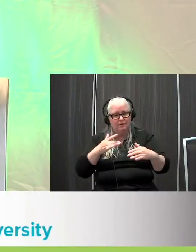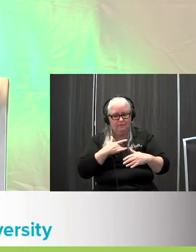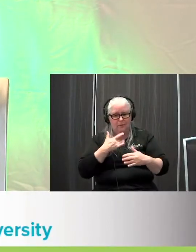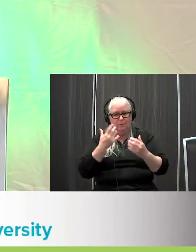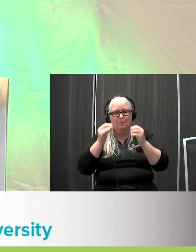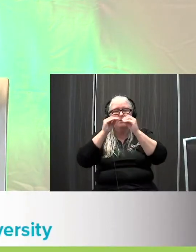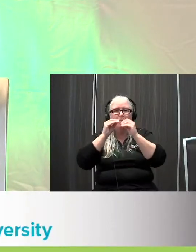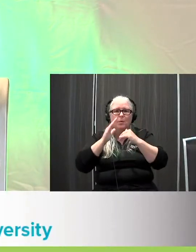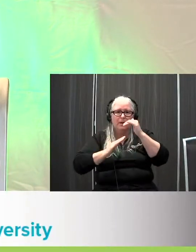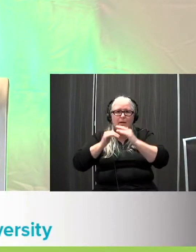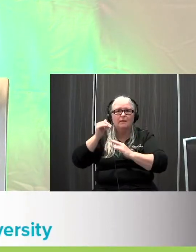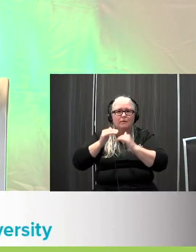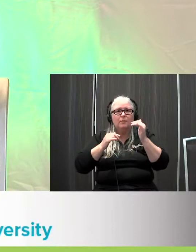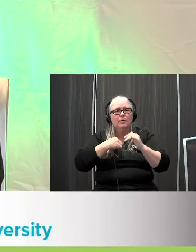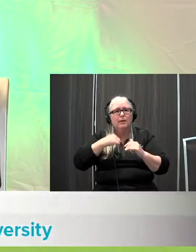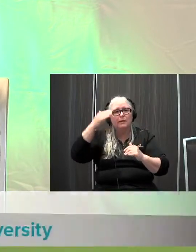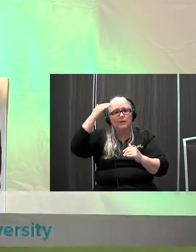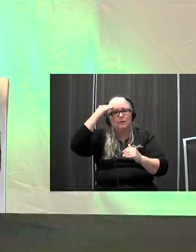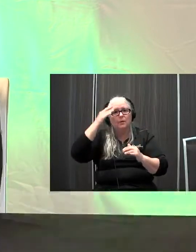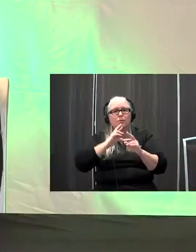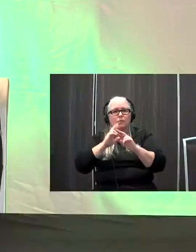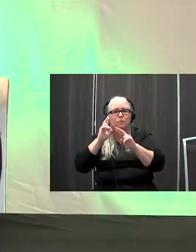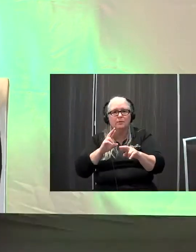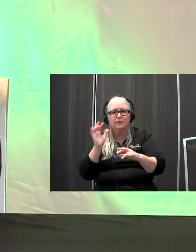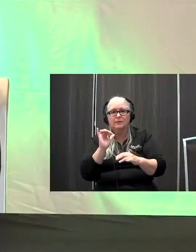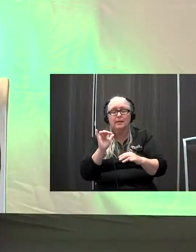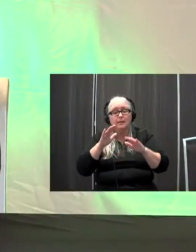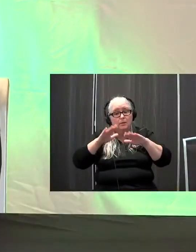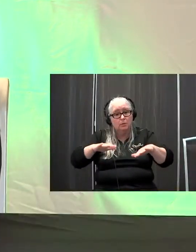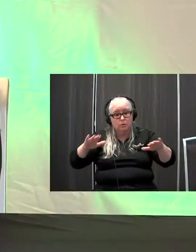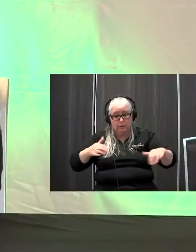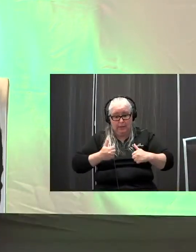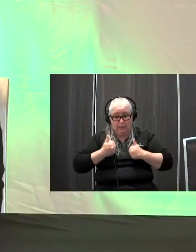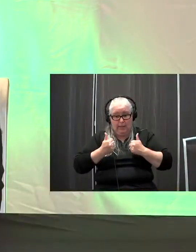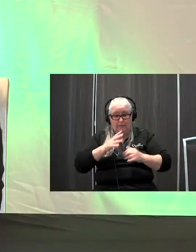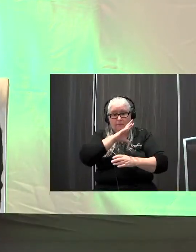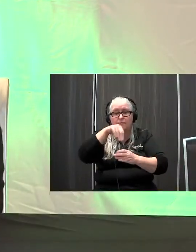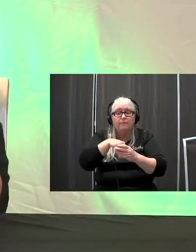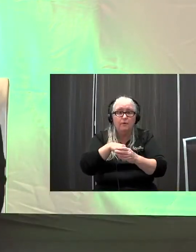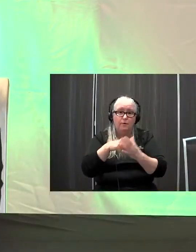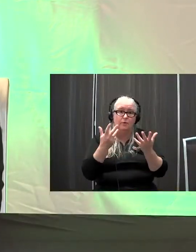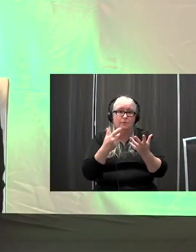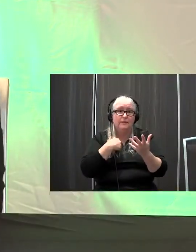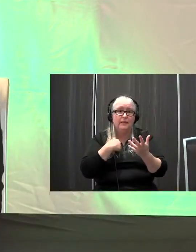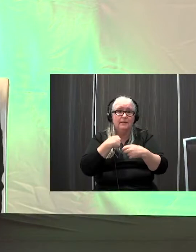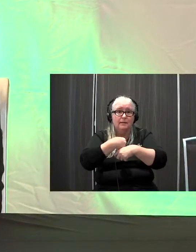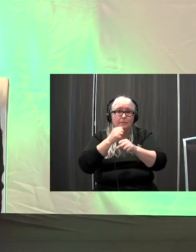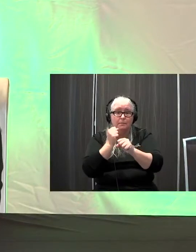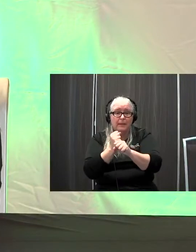preliminary results have been things like having child life involved and trying to make the procedure